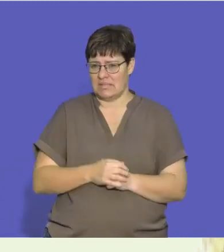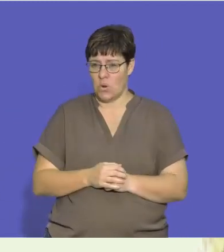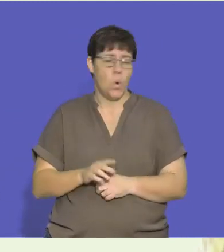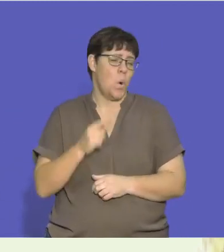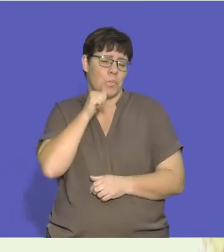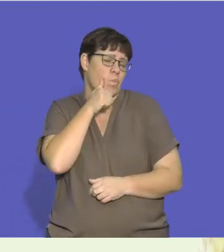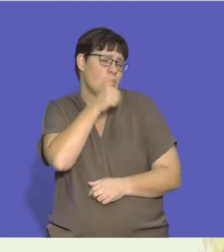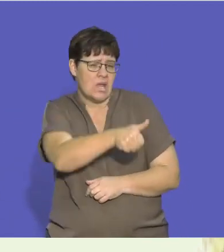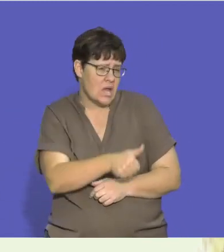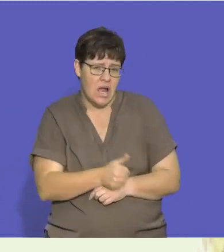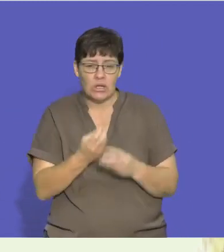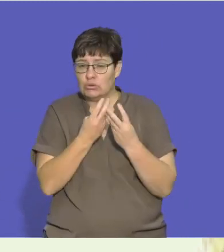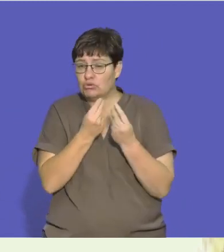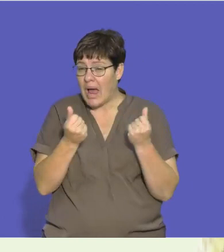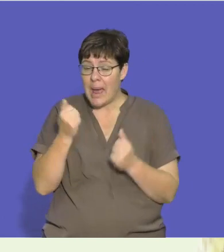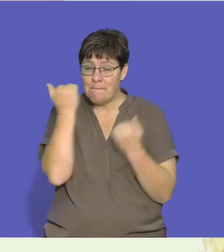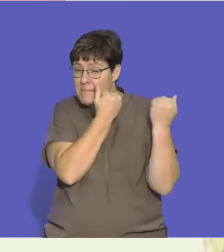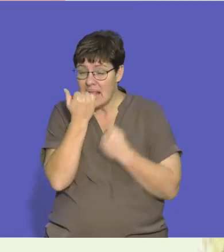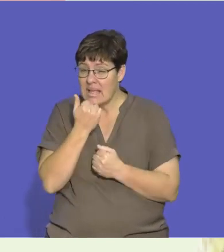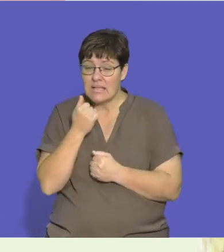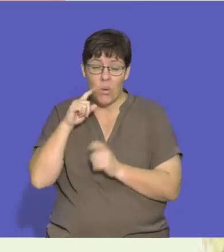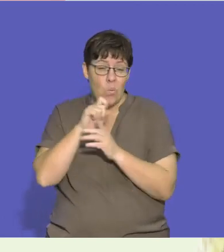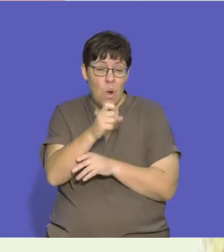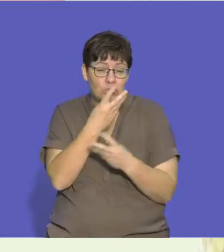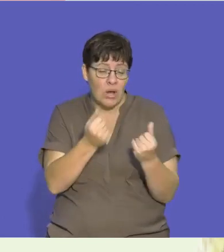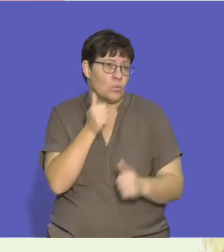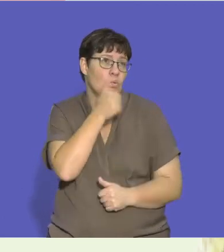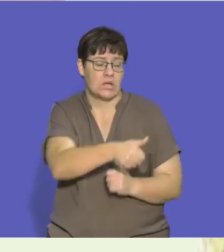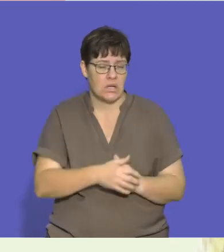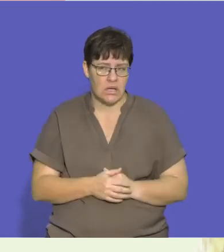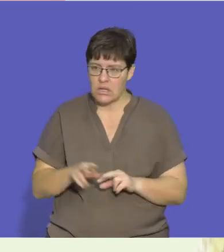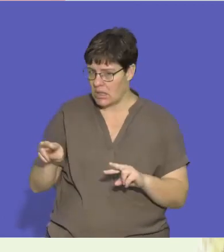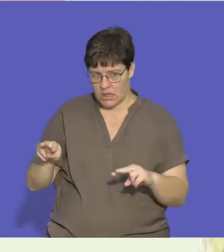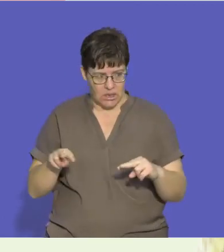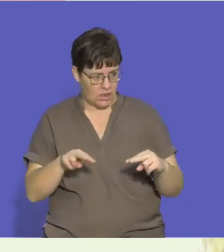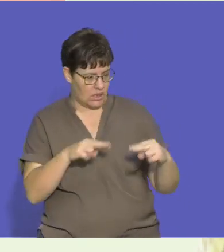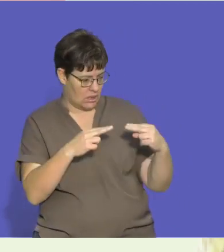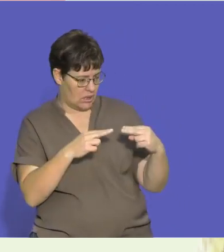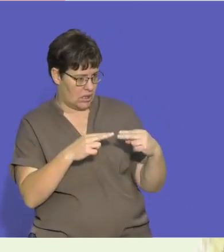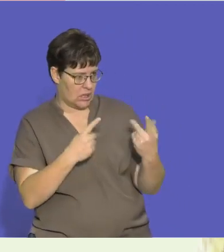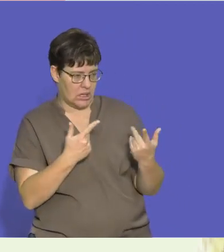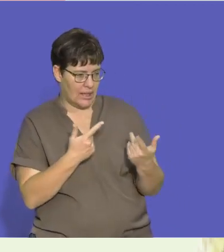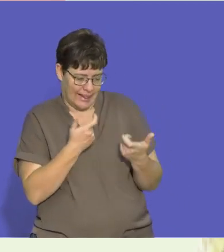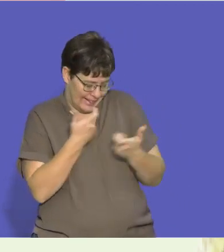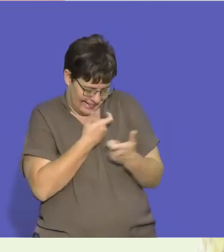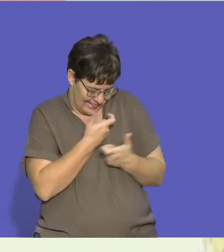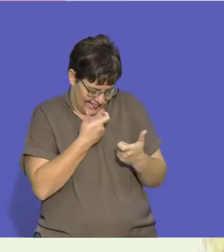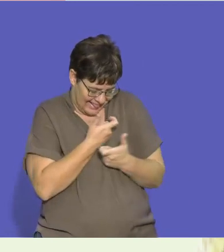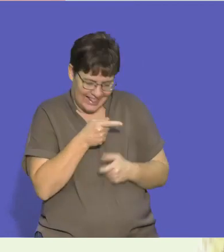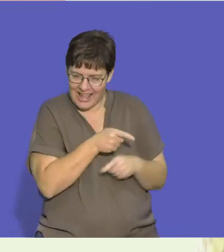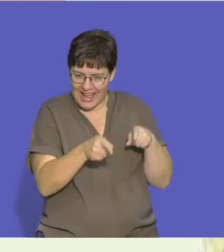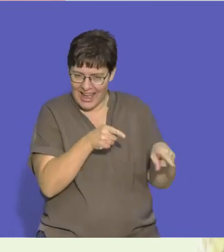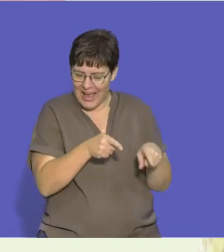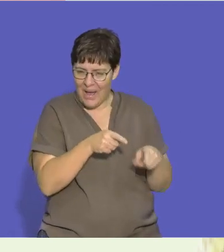nothing tastier than dried millies and worms. Crow and Frog looked at each other and they began to chuckle.